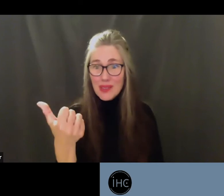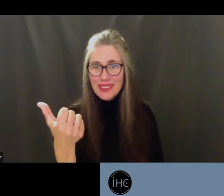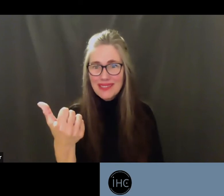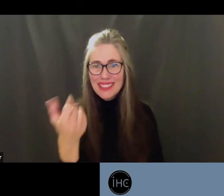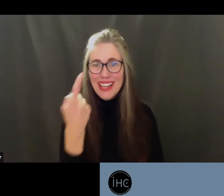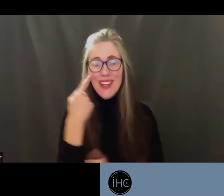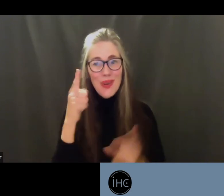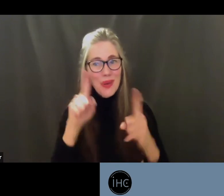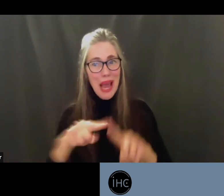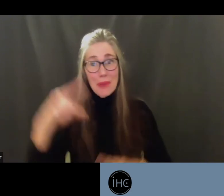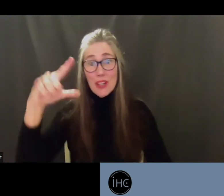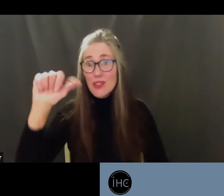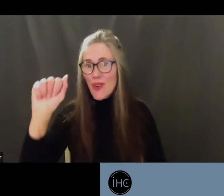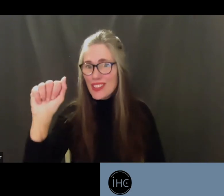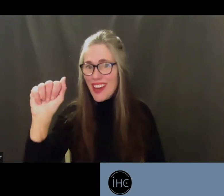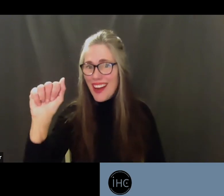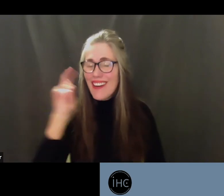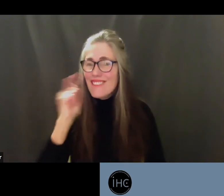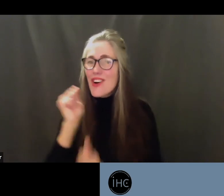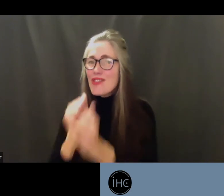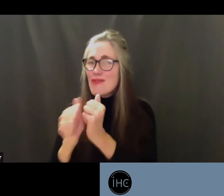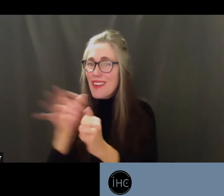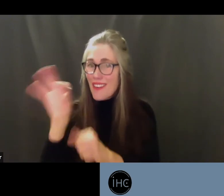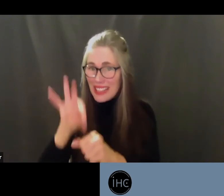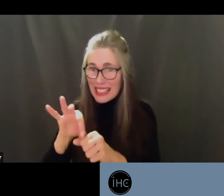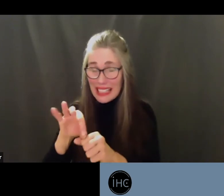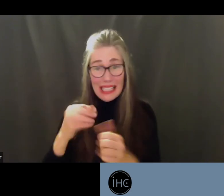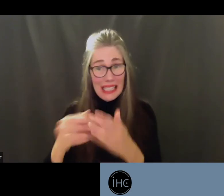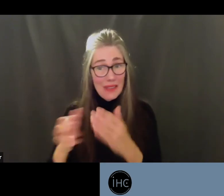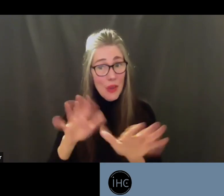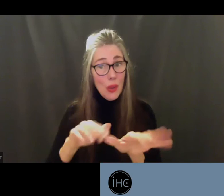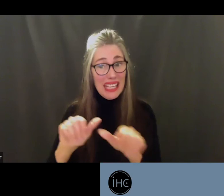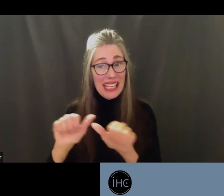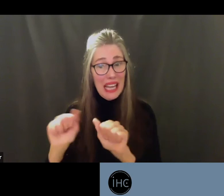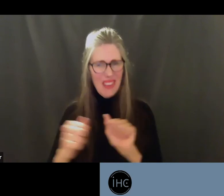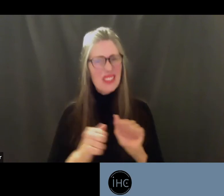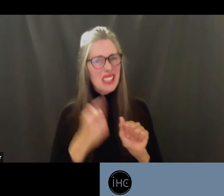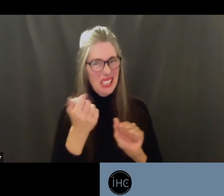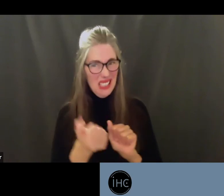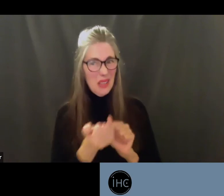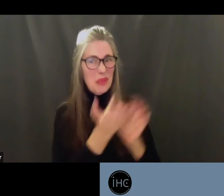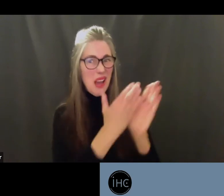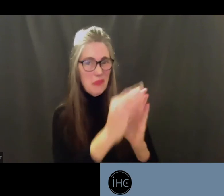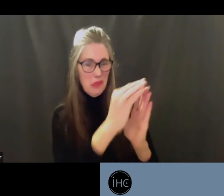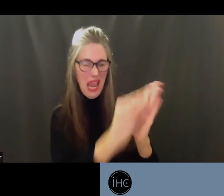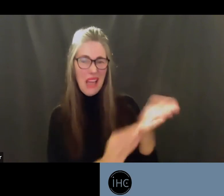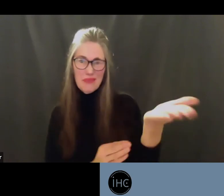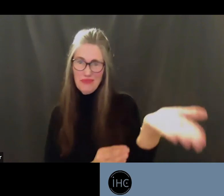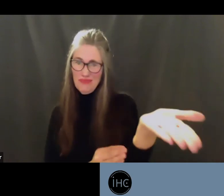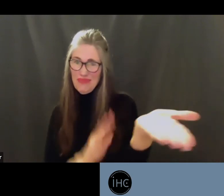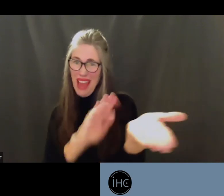even in Georgia in the runoff. So although he has left a roadmap for how to further wreck